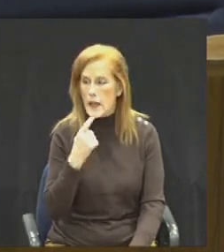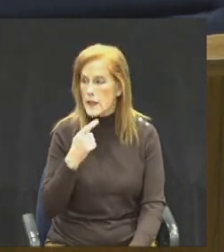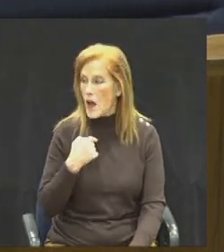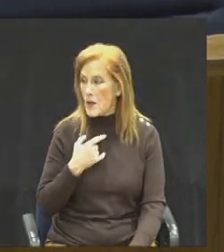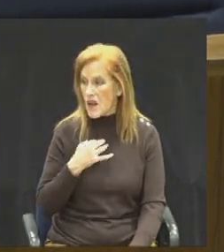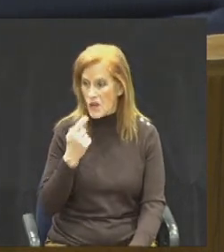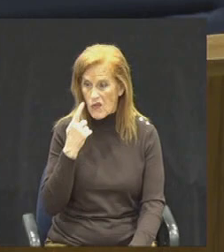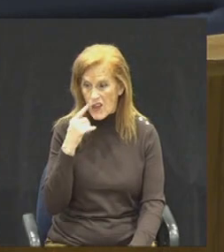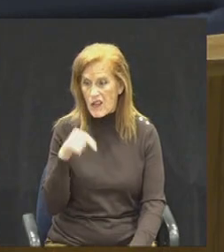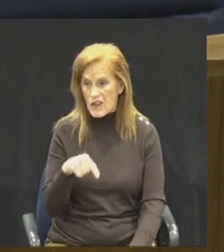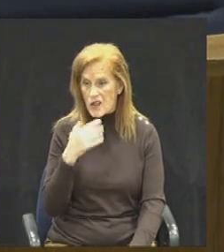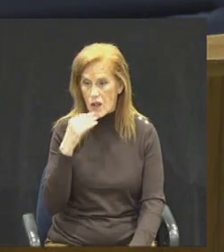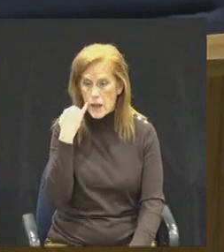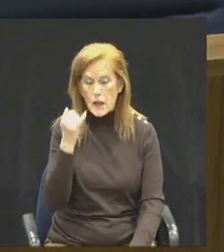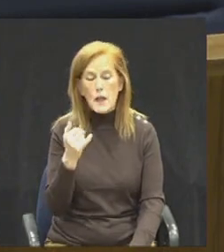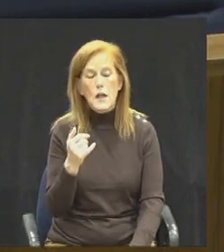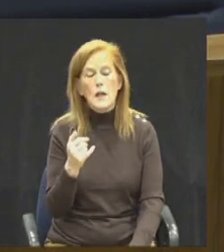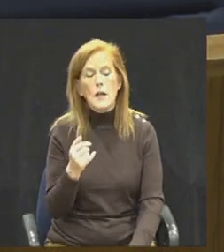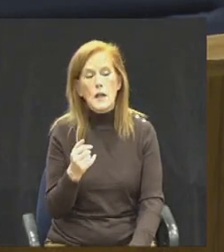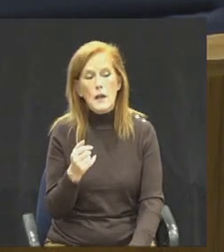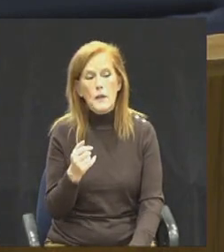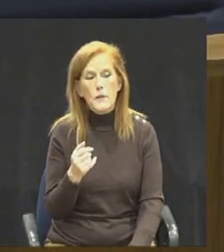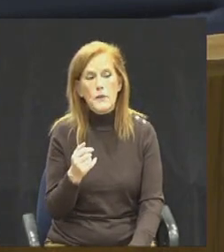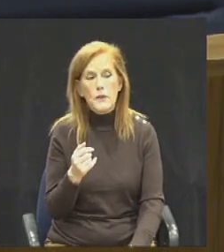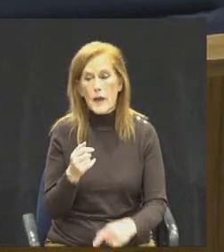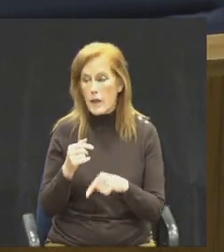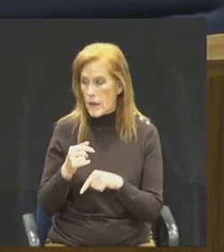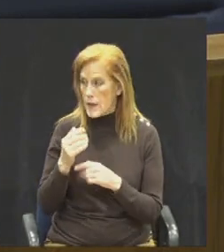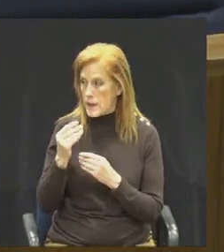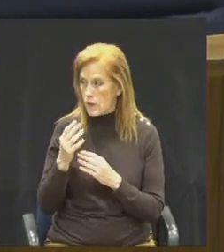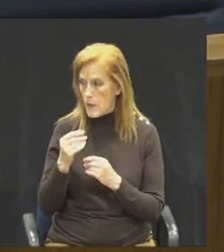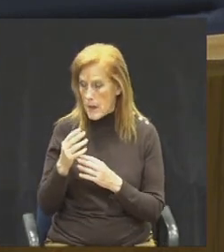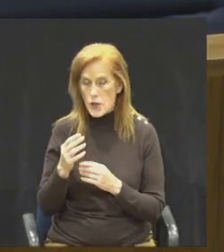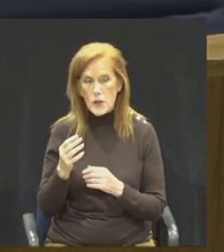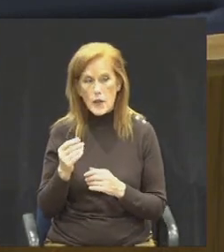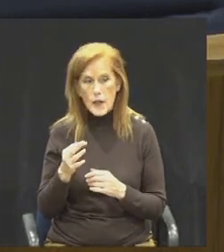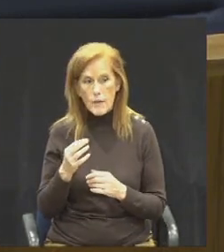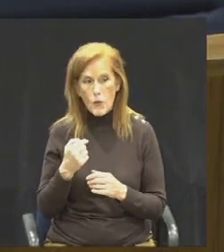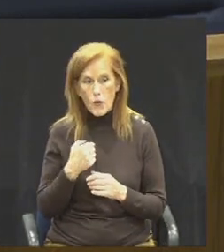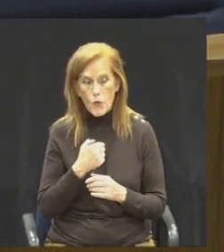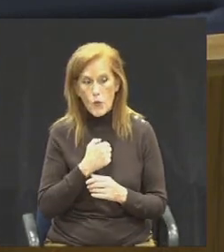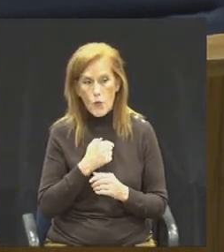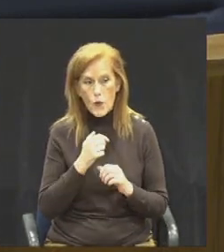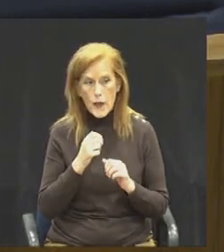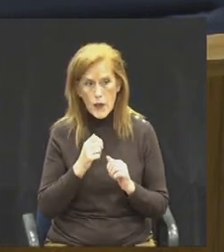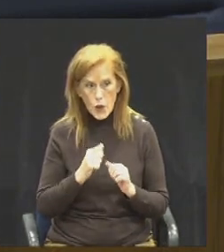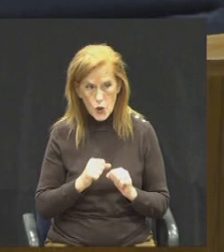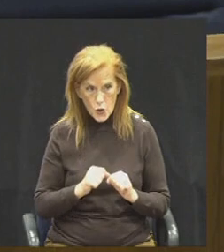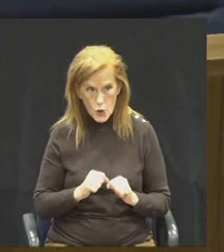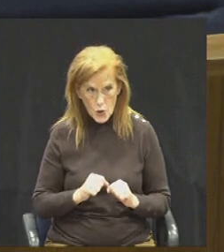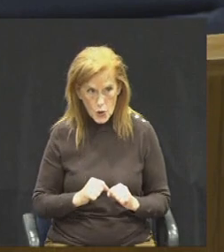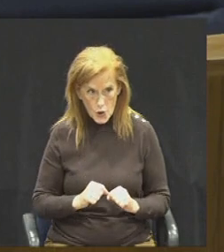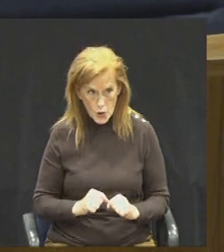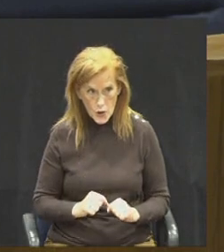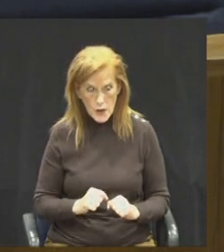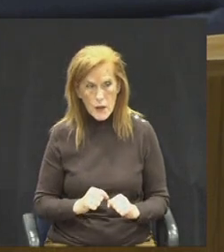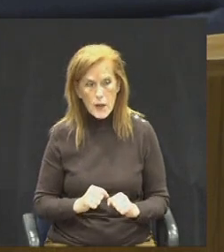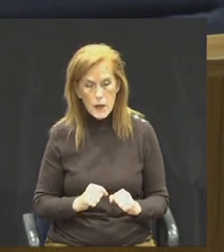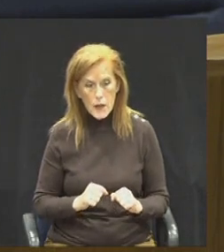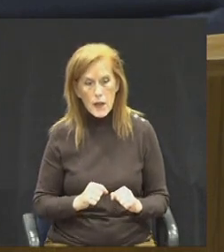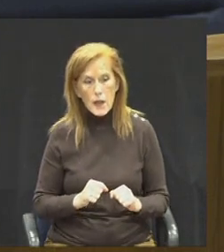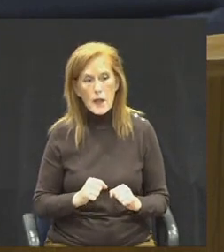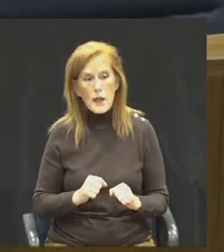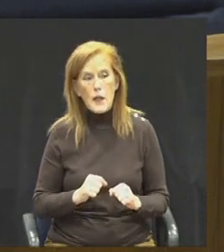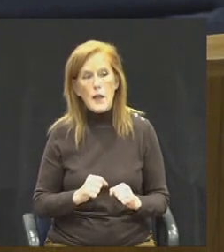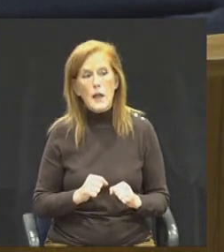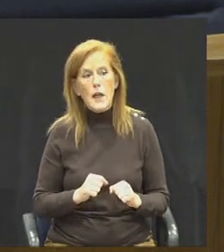not, but if we could get kind of this information and be able to send it out to our new, kind of as we communicate with the new